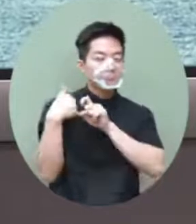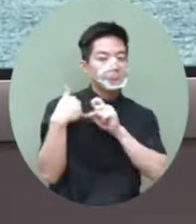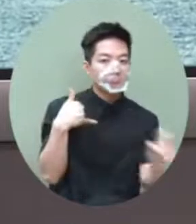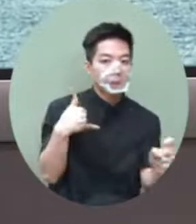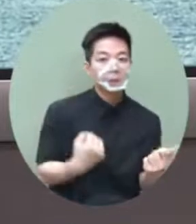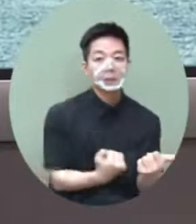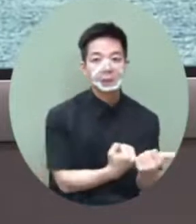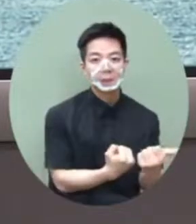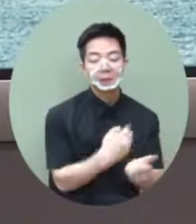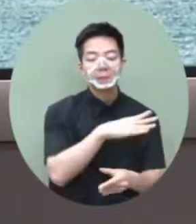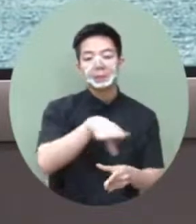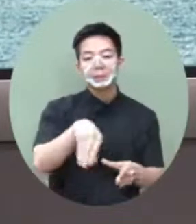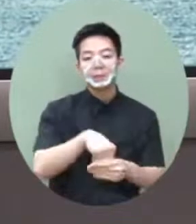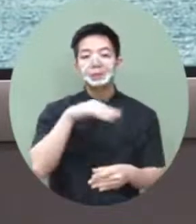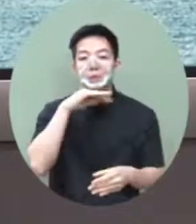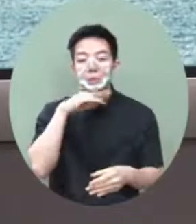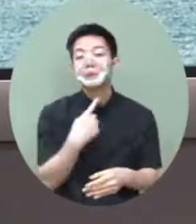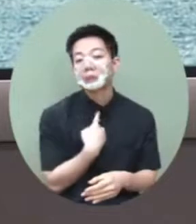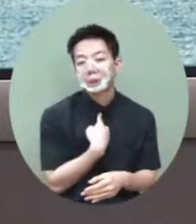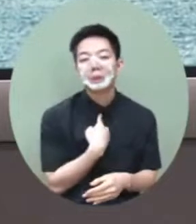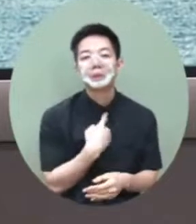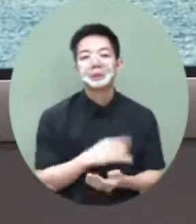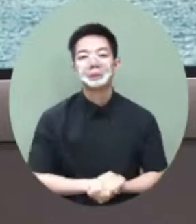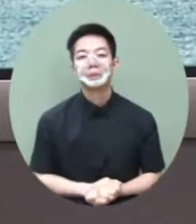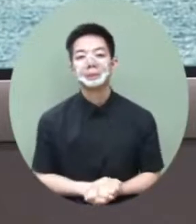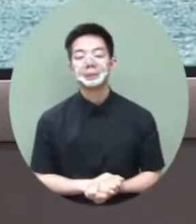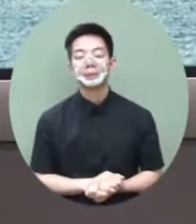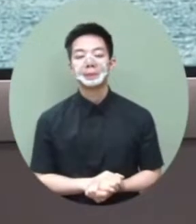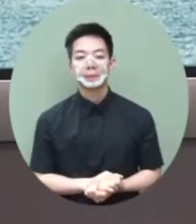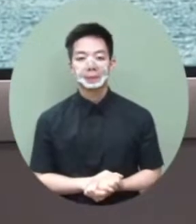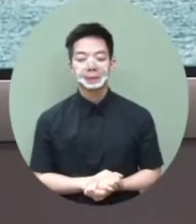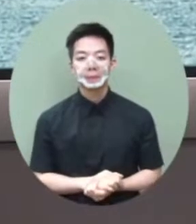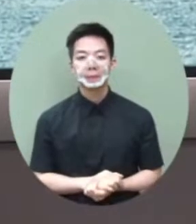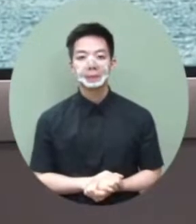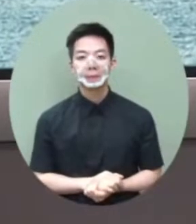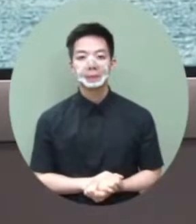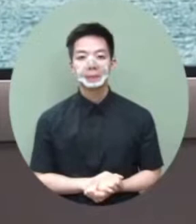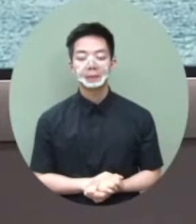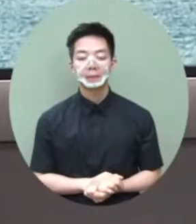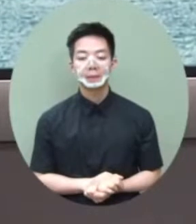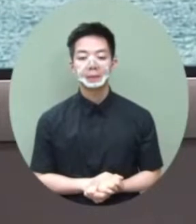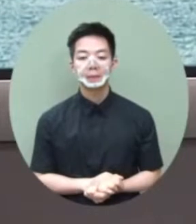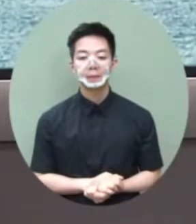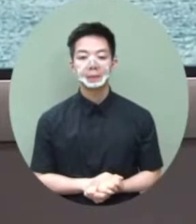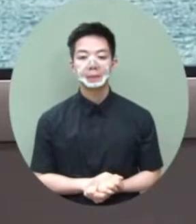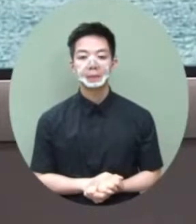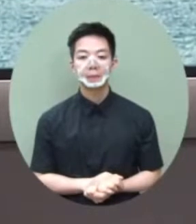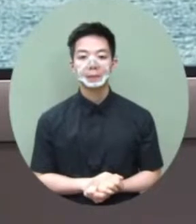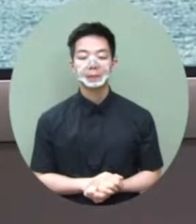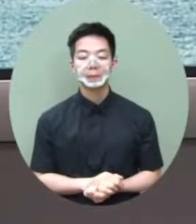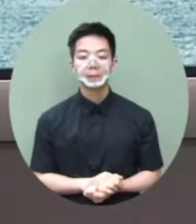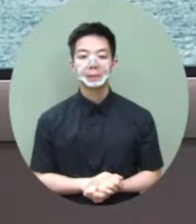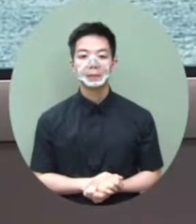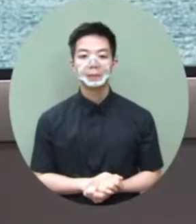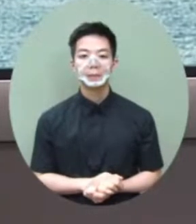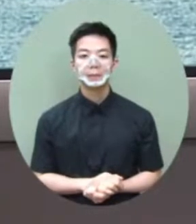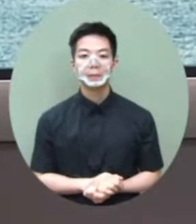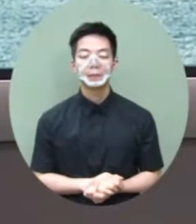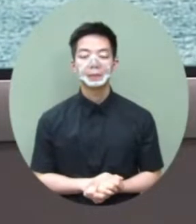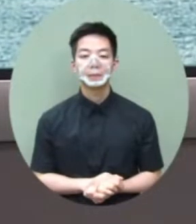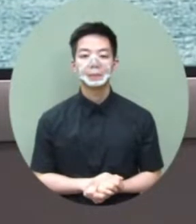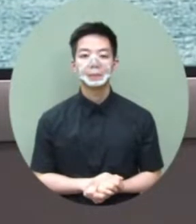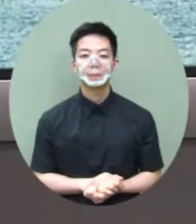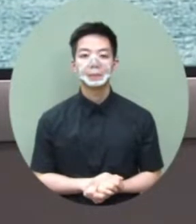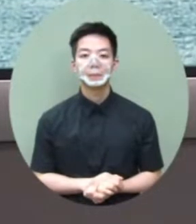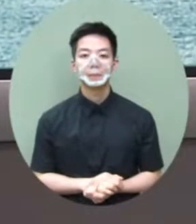home or in community isolation centres for additional requests for assistance, they will be able to get